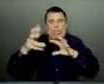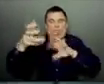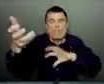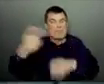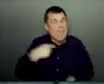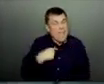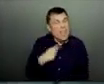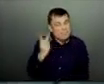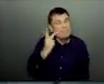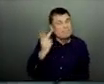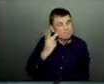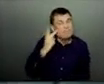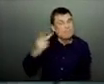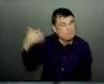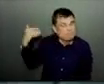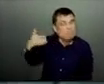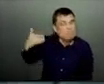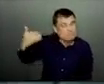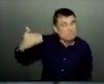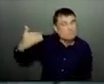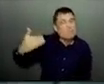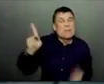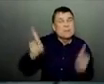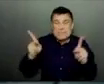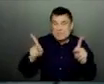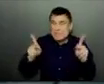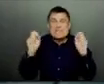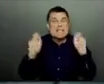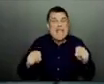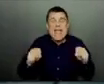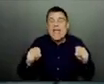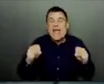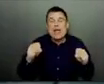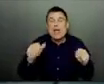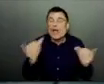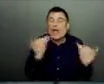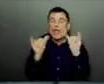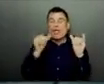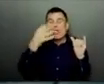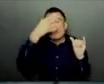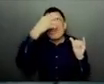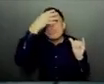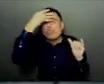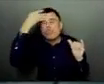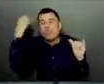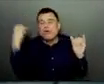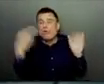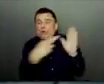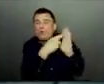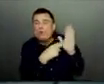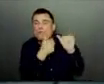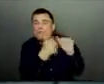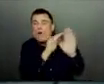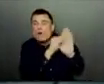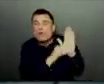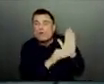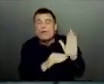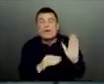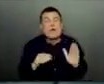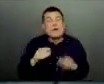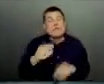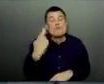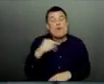forgotten and servers and restaurant staff are the ones who must enforce these rules. But for the safety of everyone,